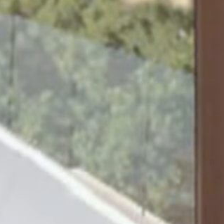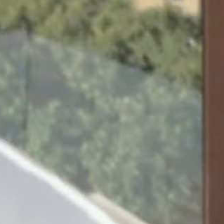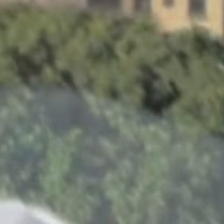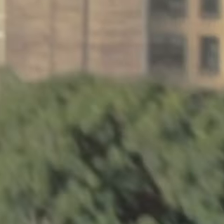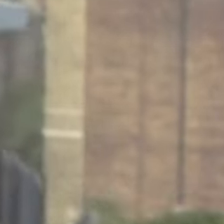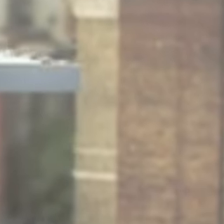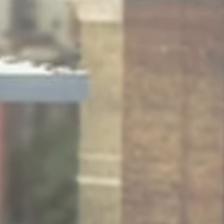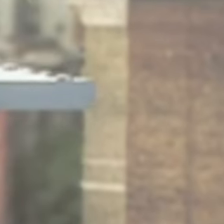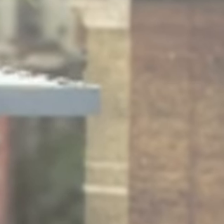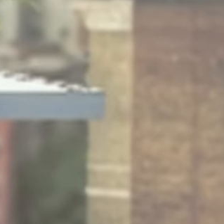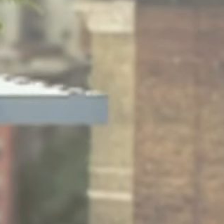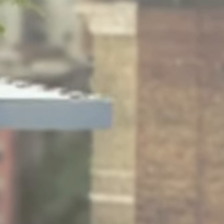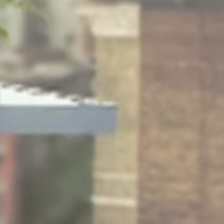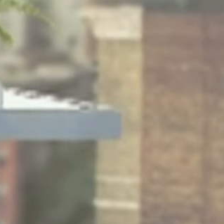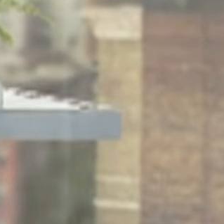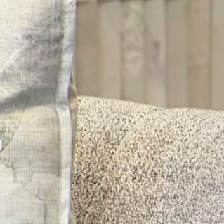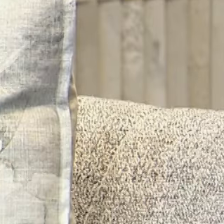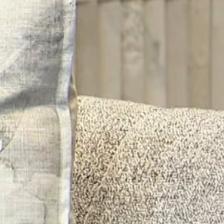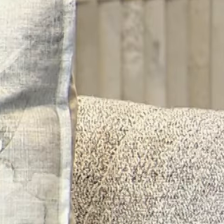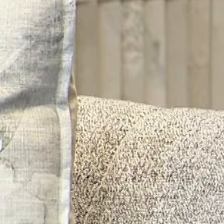It's my feel-good breakfast